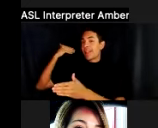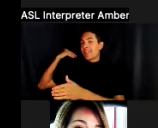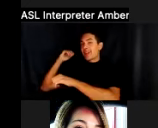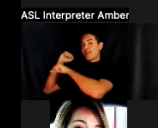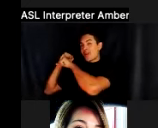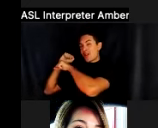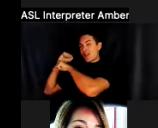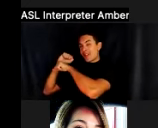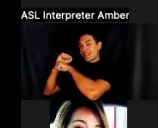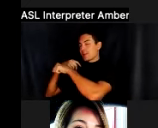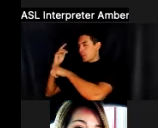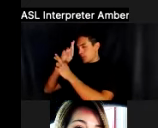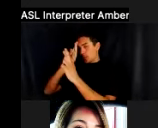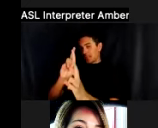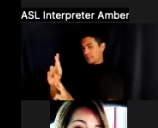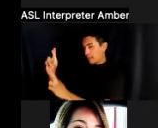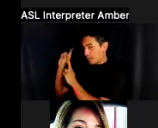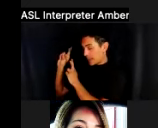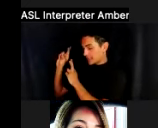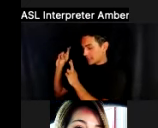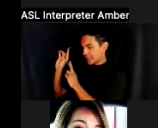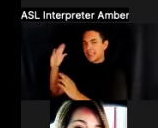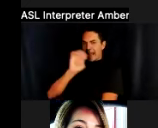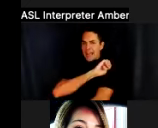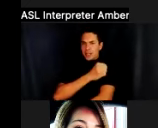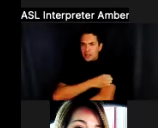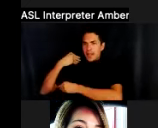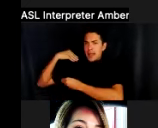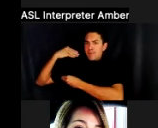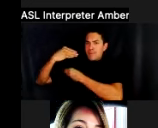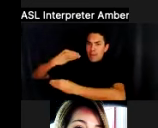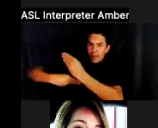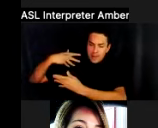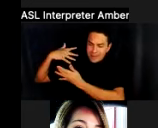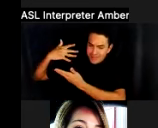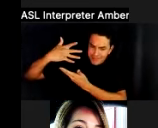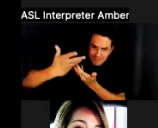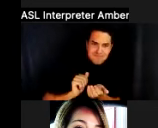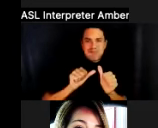that forward with us, that momentum. So we know that this can change,